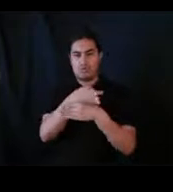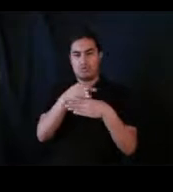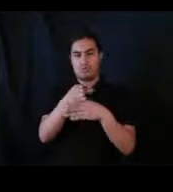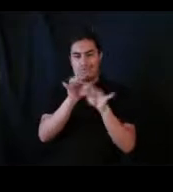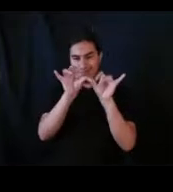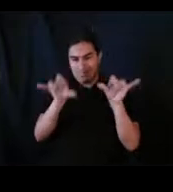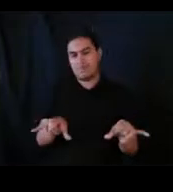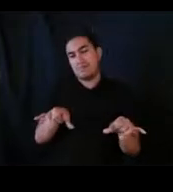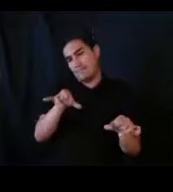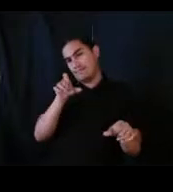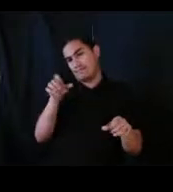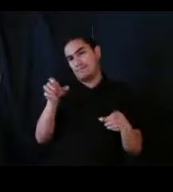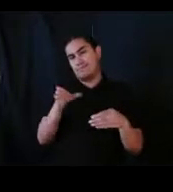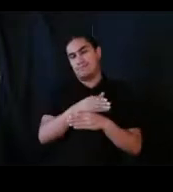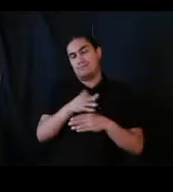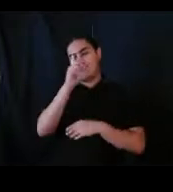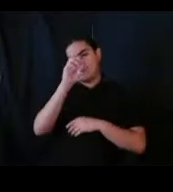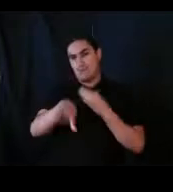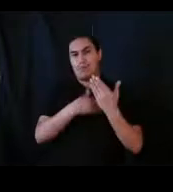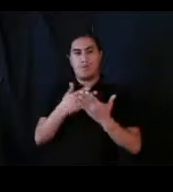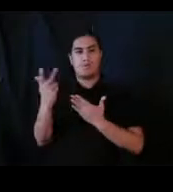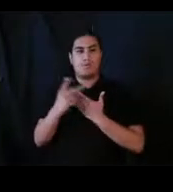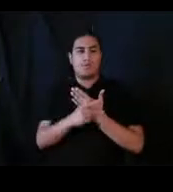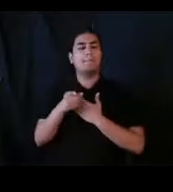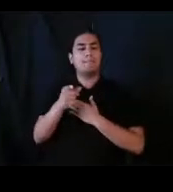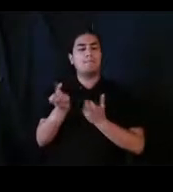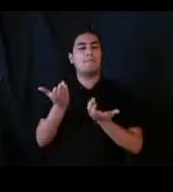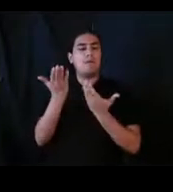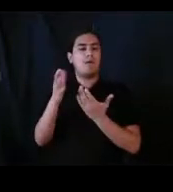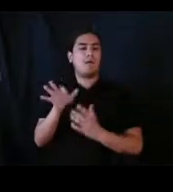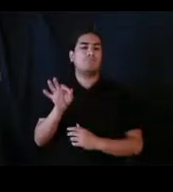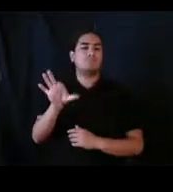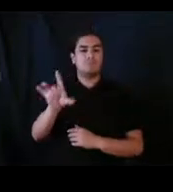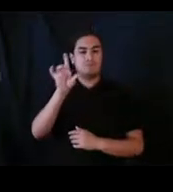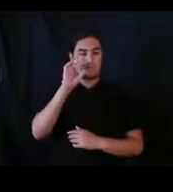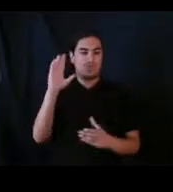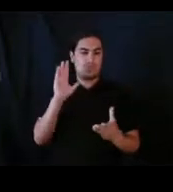share for all program that provides an option for reduced cost membership